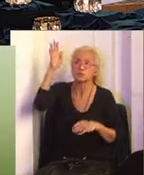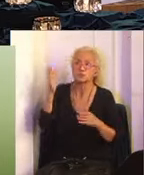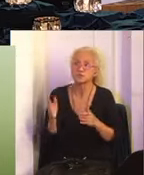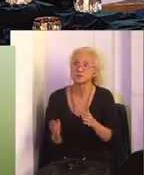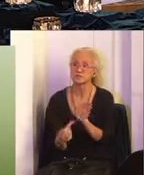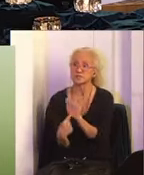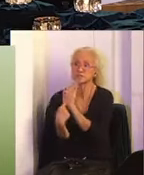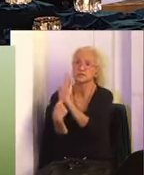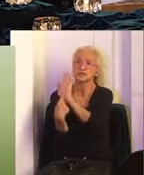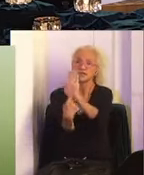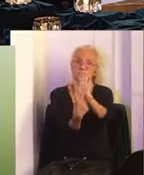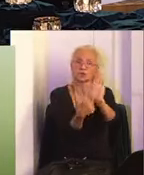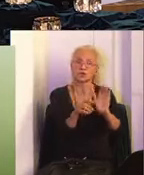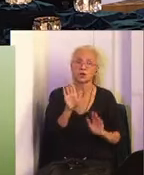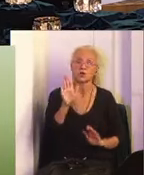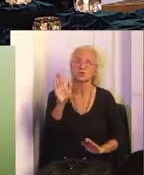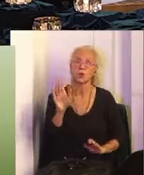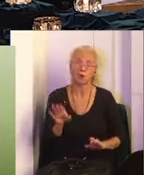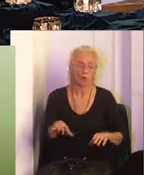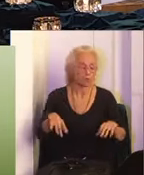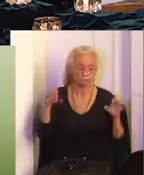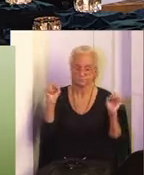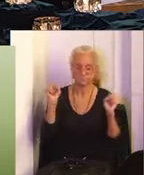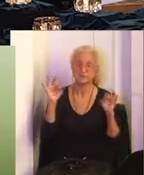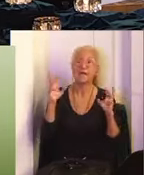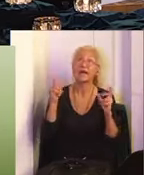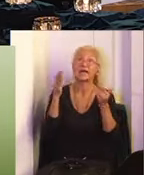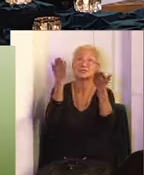creation's revealing your majesty.